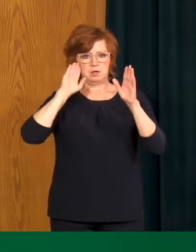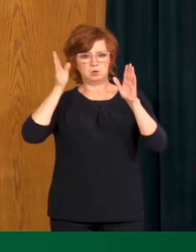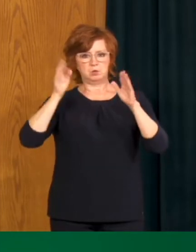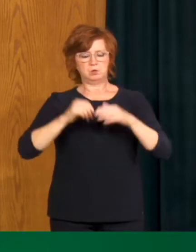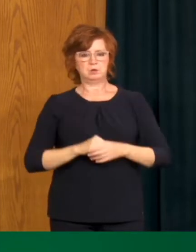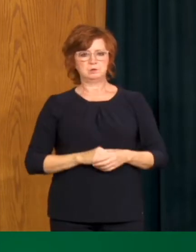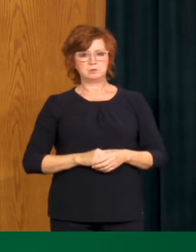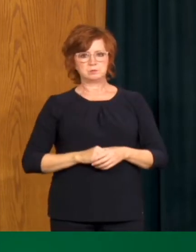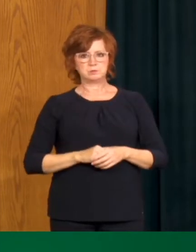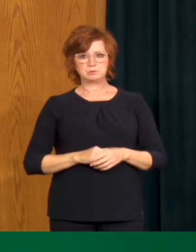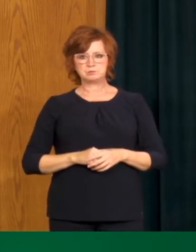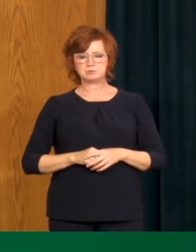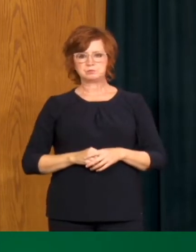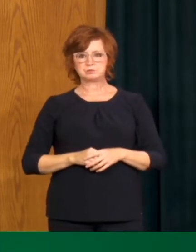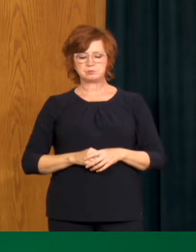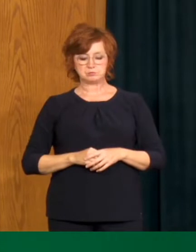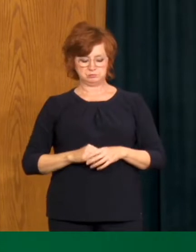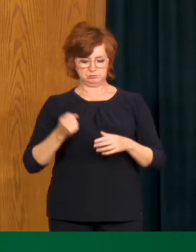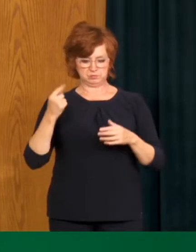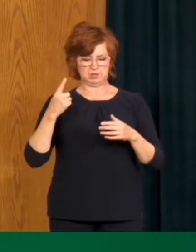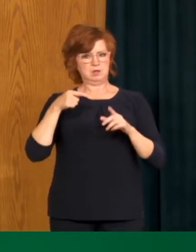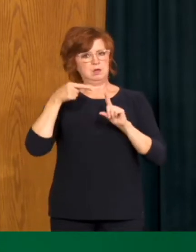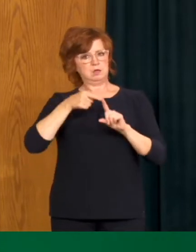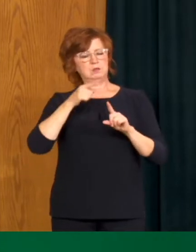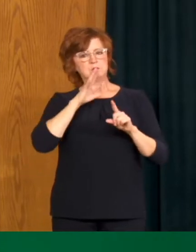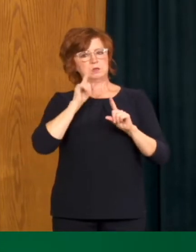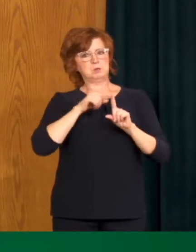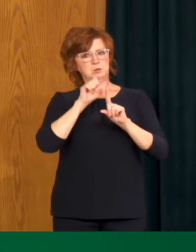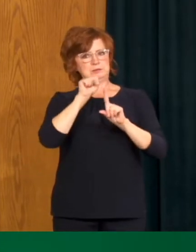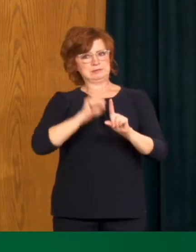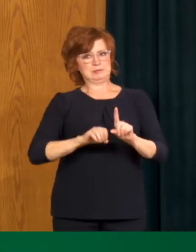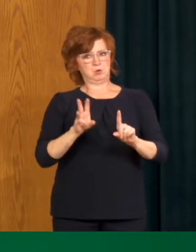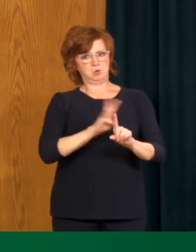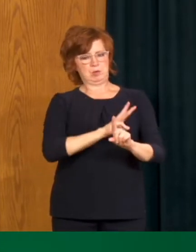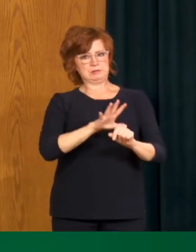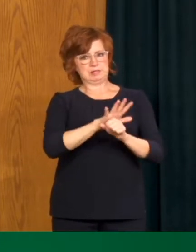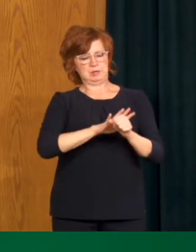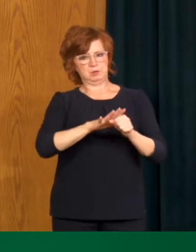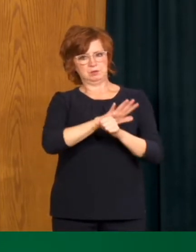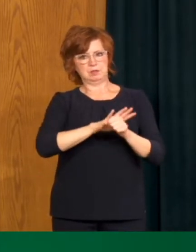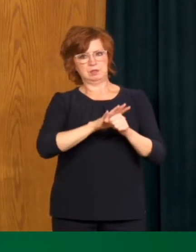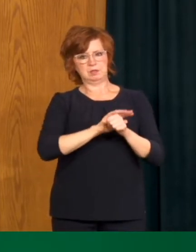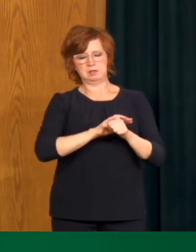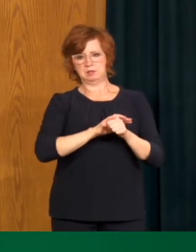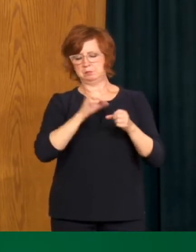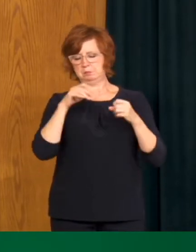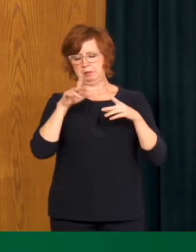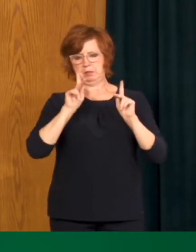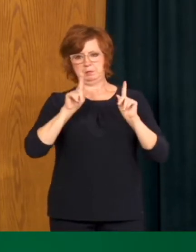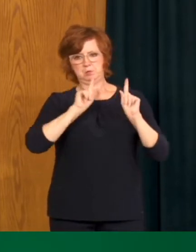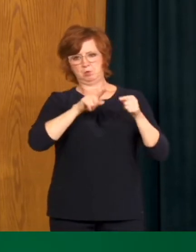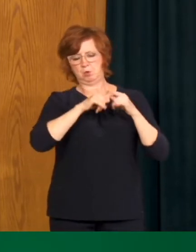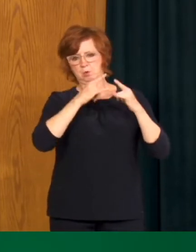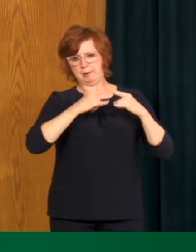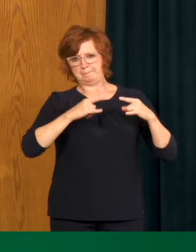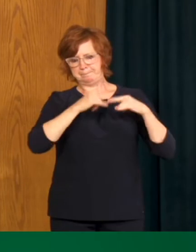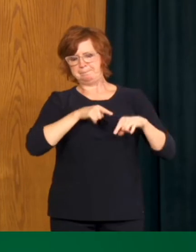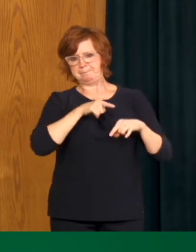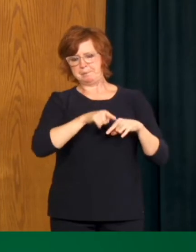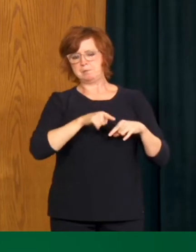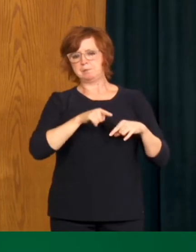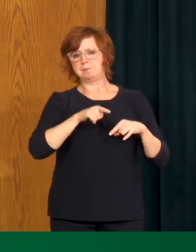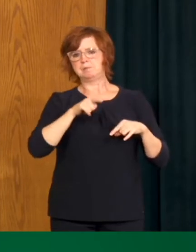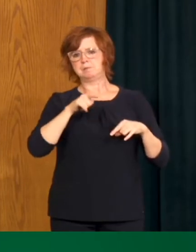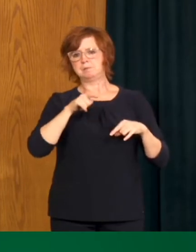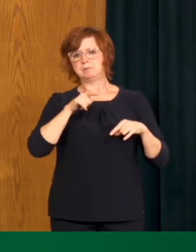just wondering, with the Southwest kind of being a major tourist attraction, you're saying that not all these cases are involved with communal